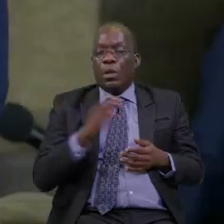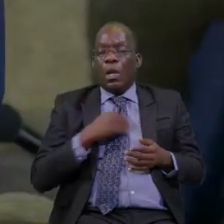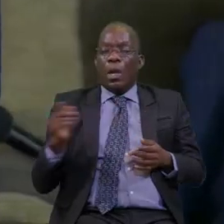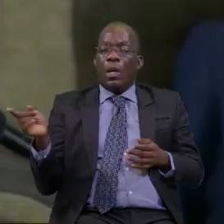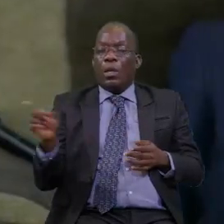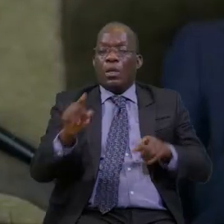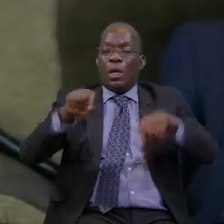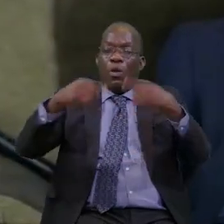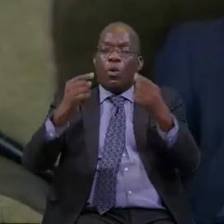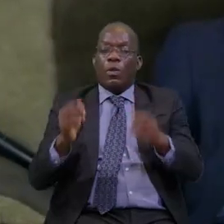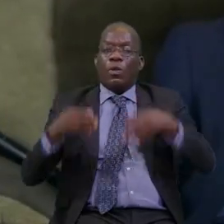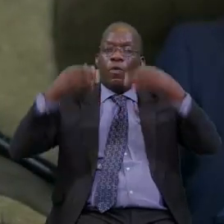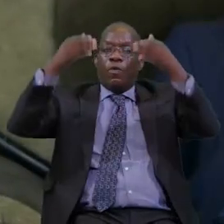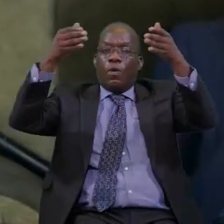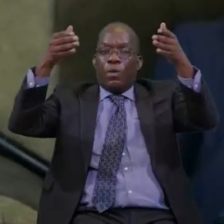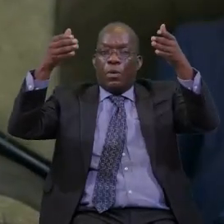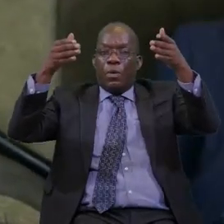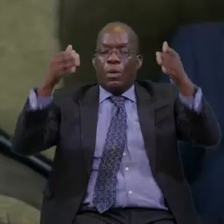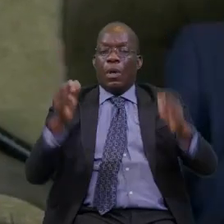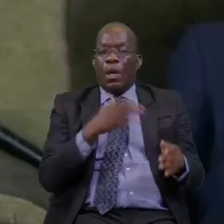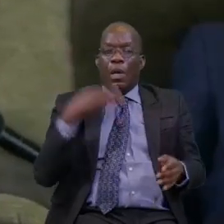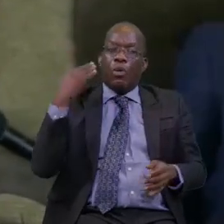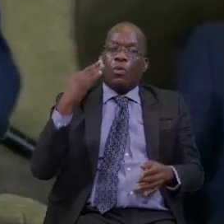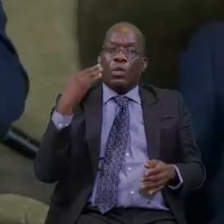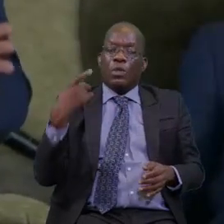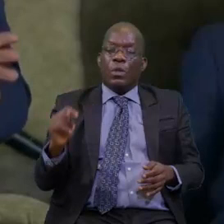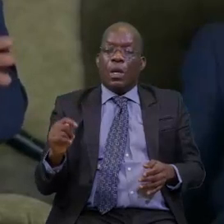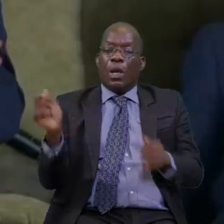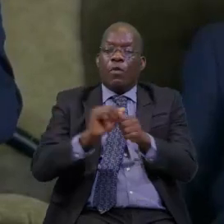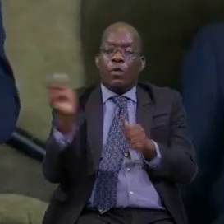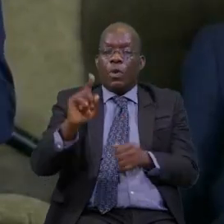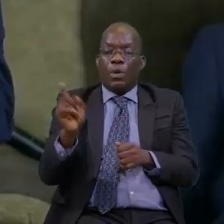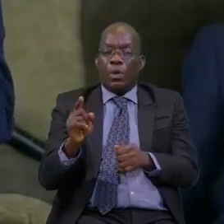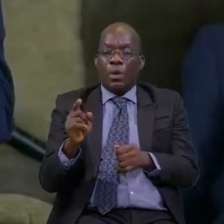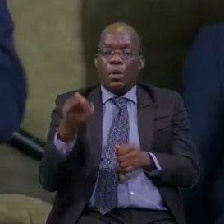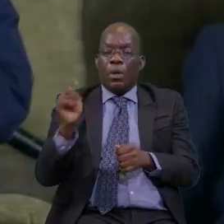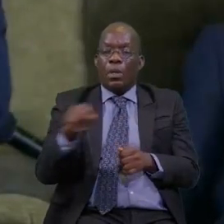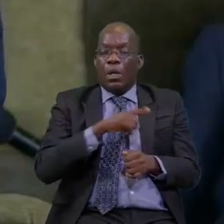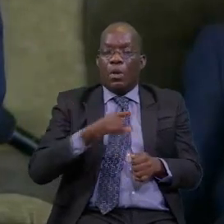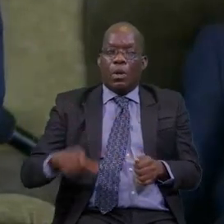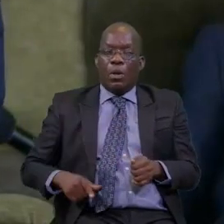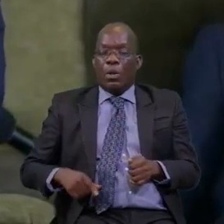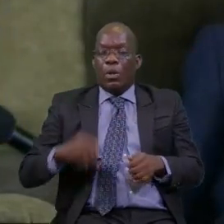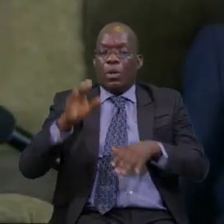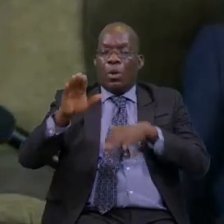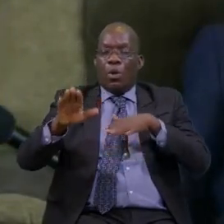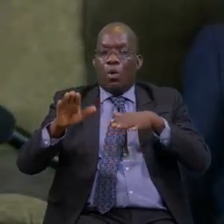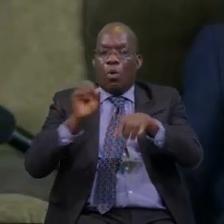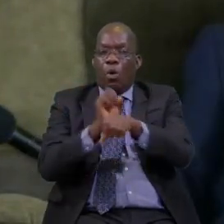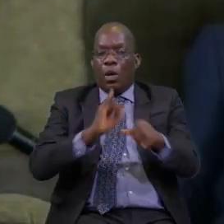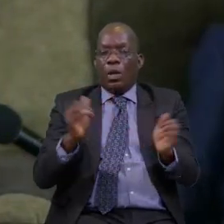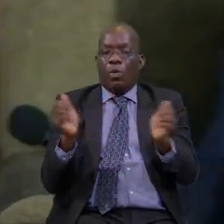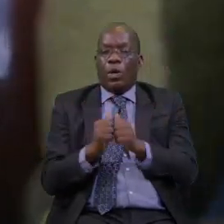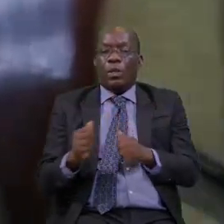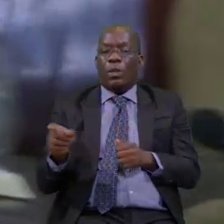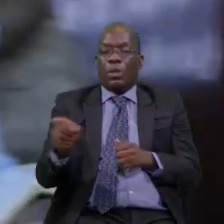forth and preached everywhere, the Lord walking with them. You